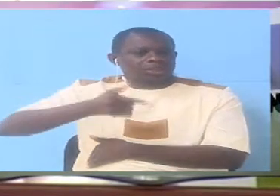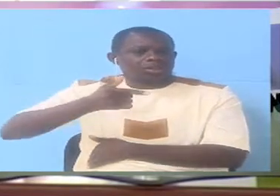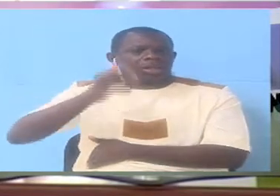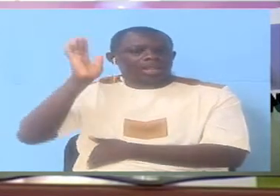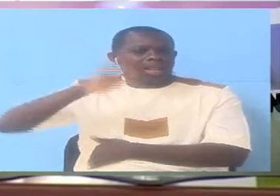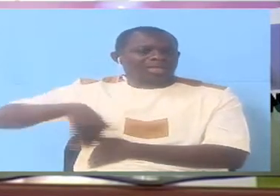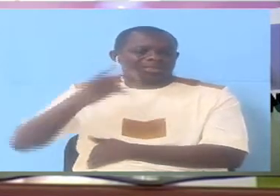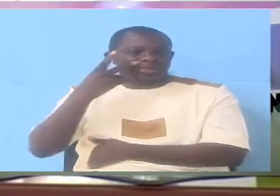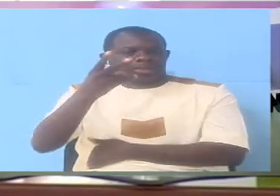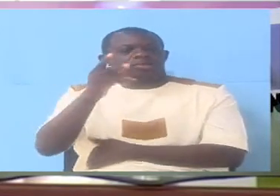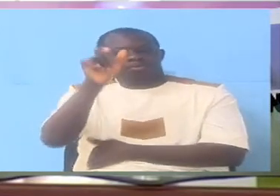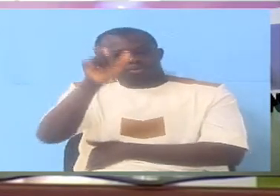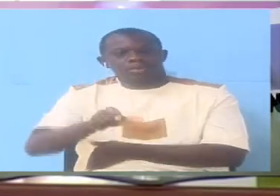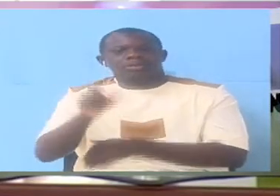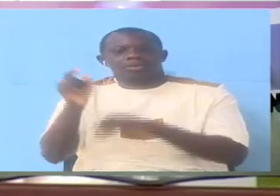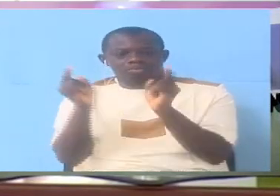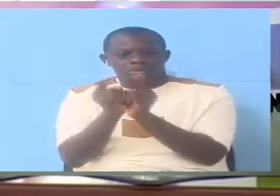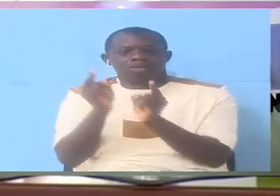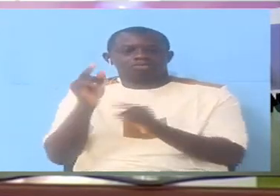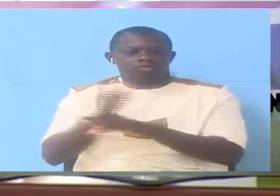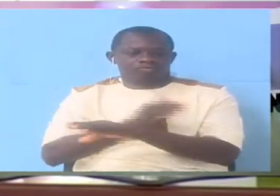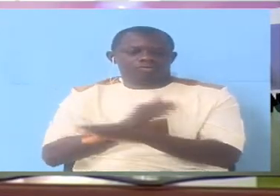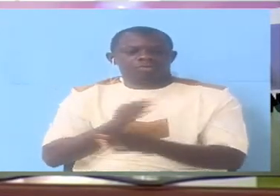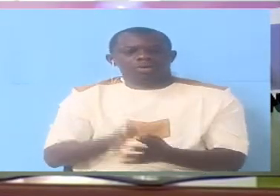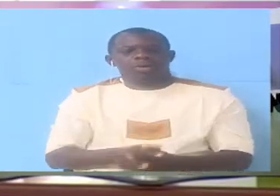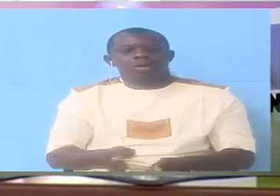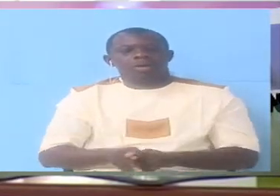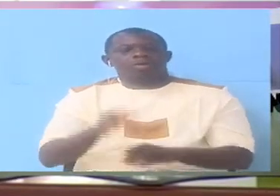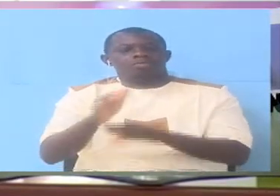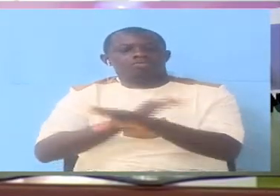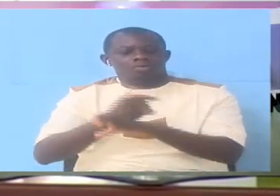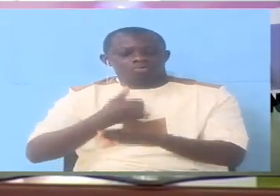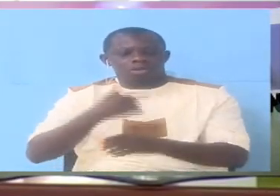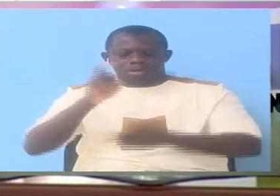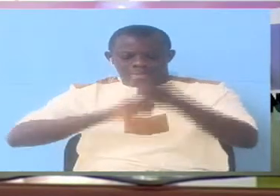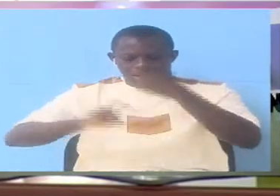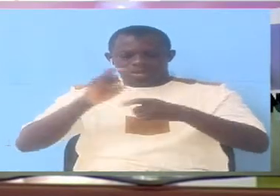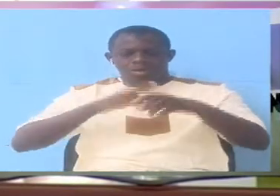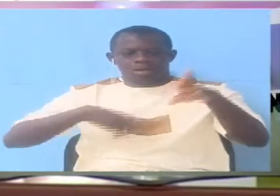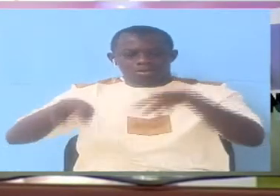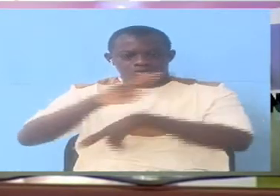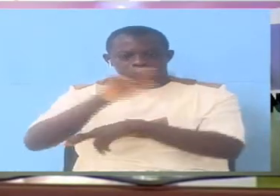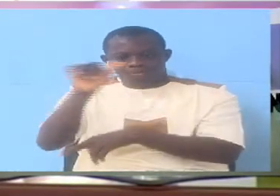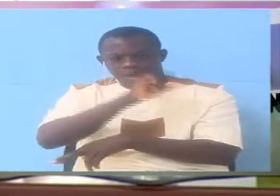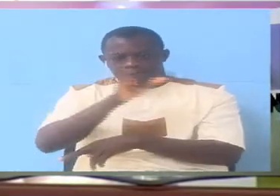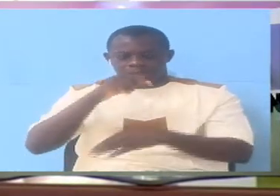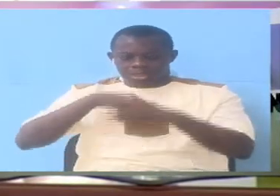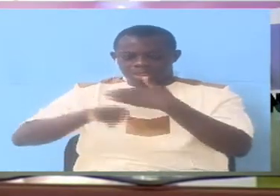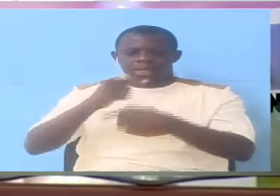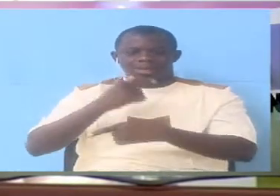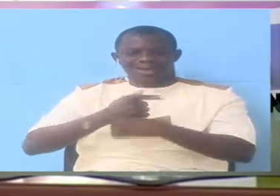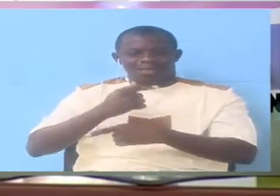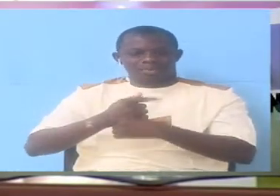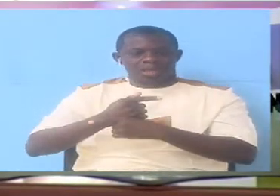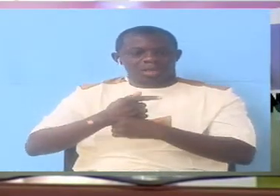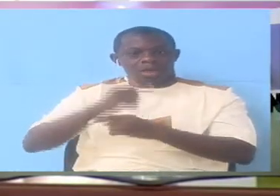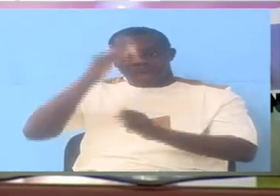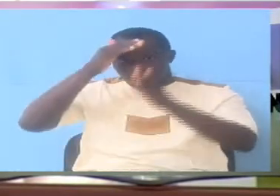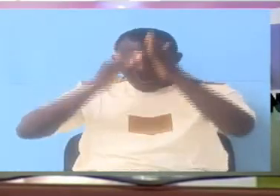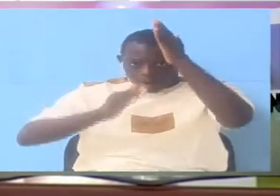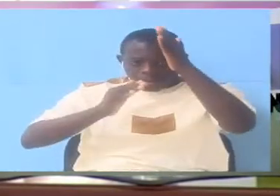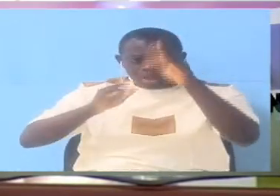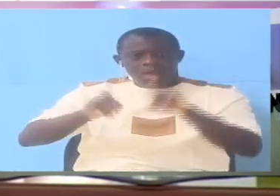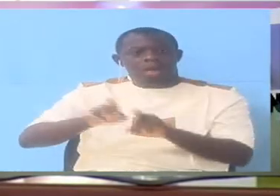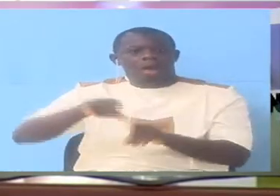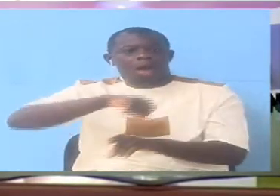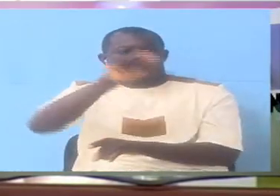NIA bi nekk Marina ci atum 2017. Before my reinstatement to the gaffes and deployment to the foreign service.